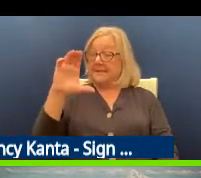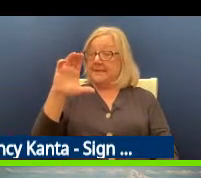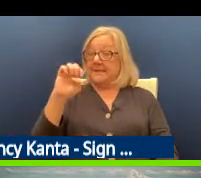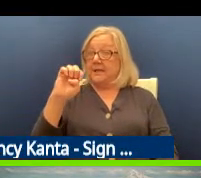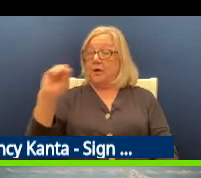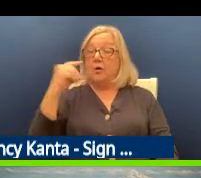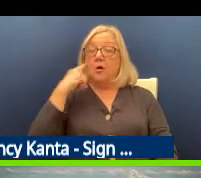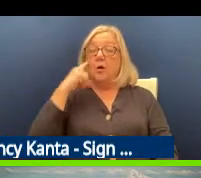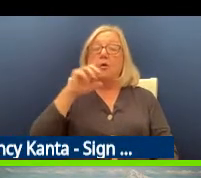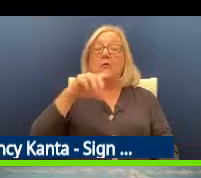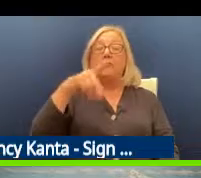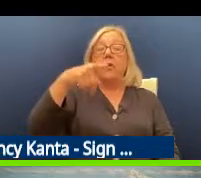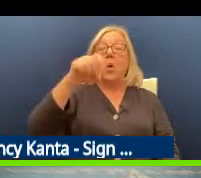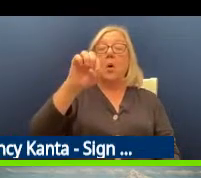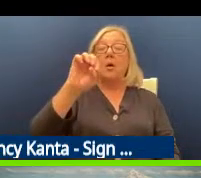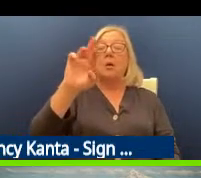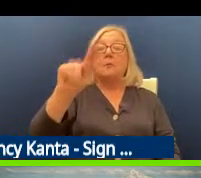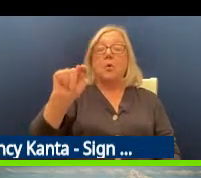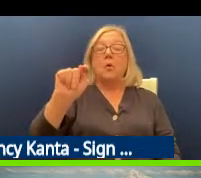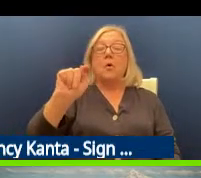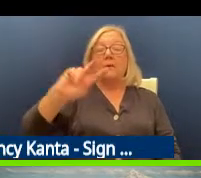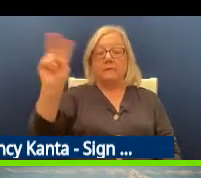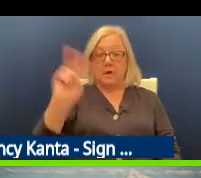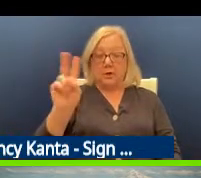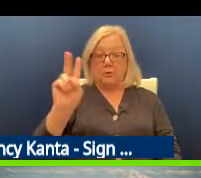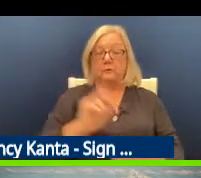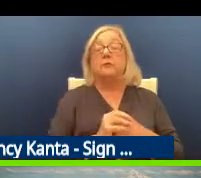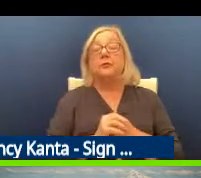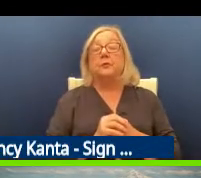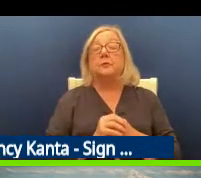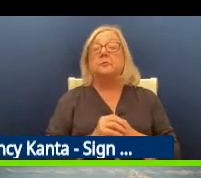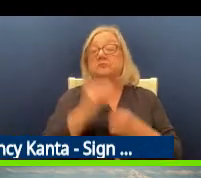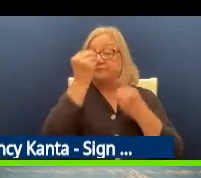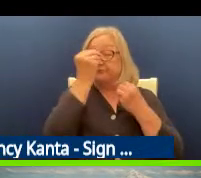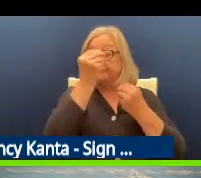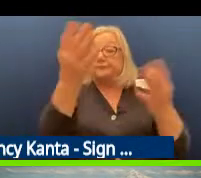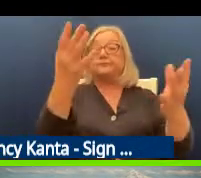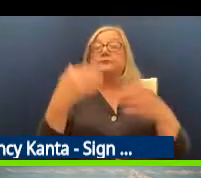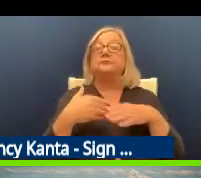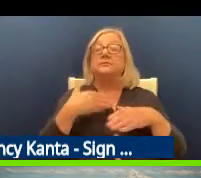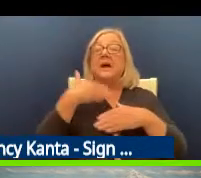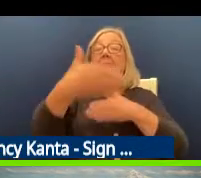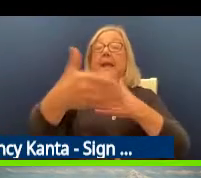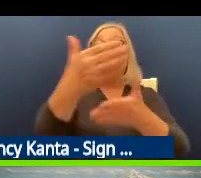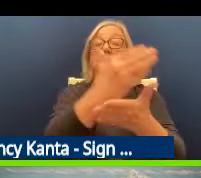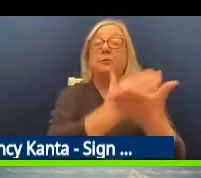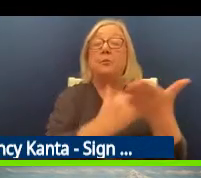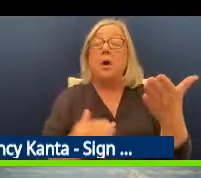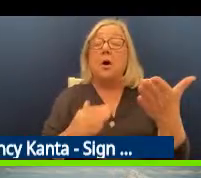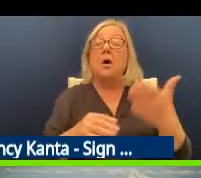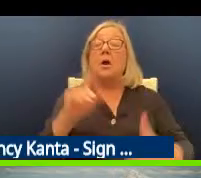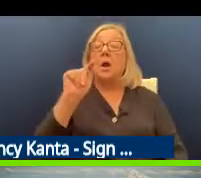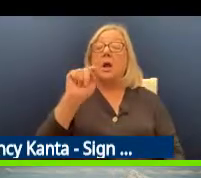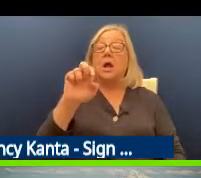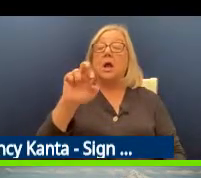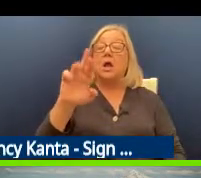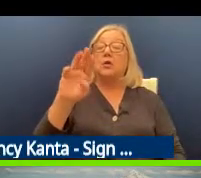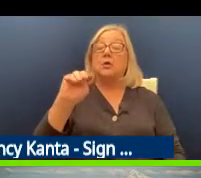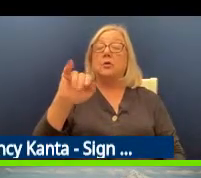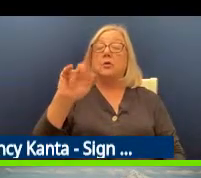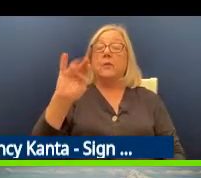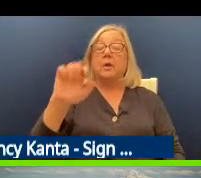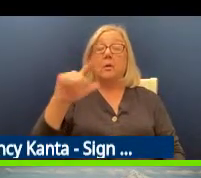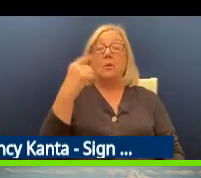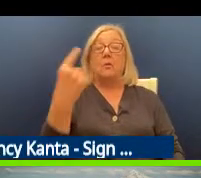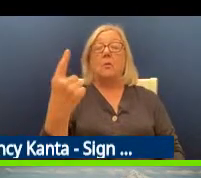think for an update, just wanted to share that we are heading into the next phase of our Terminal 1 dock